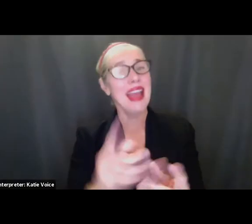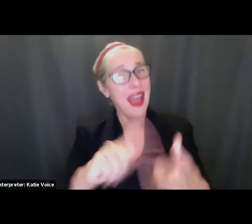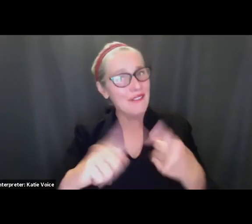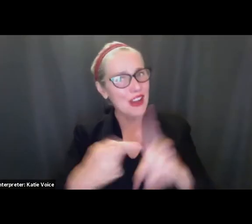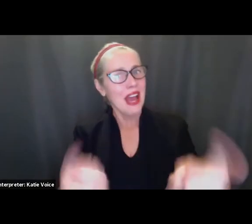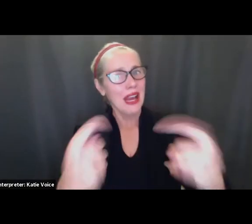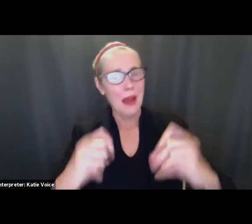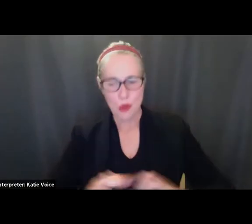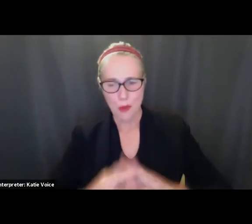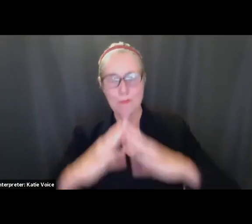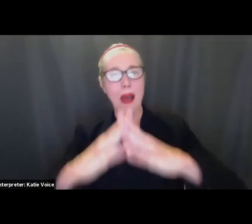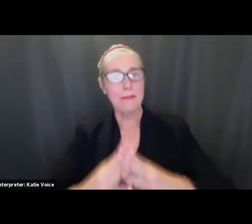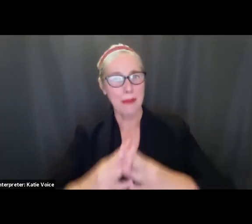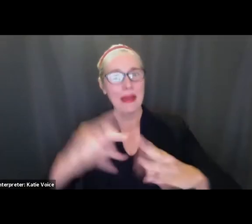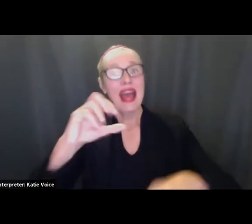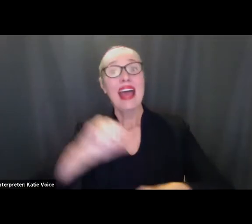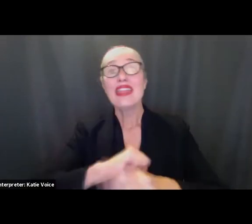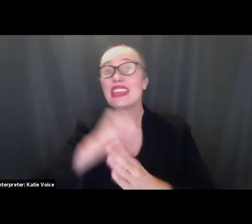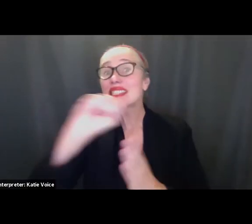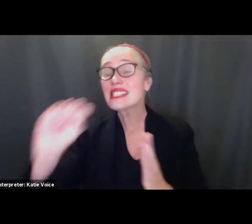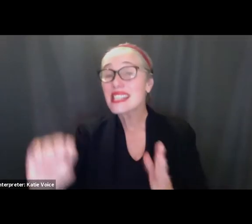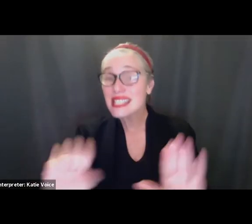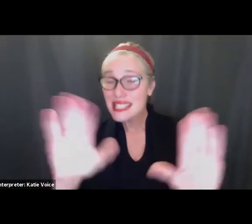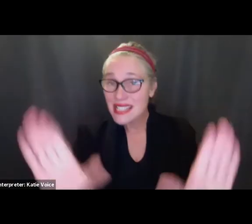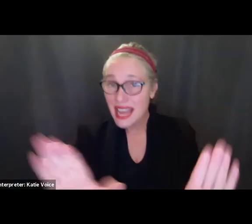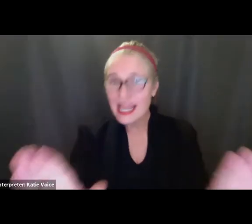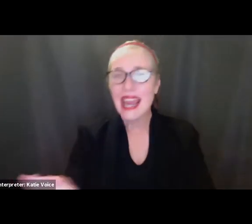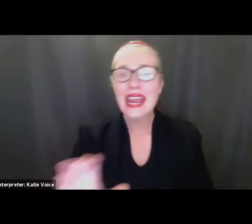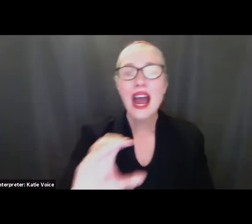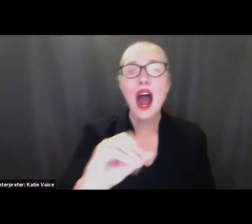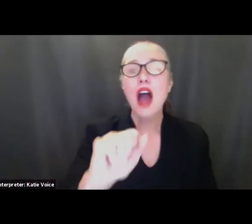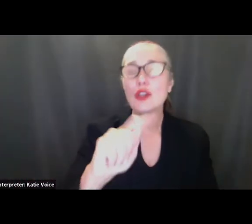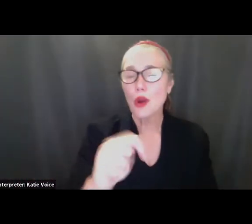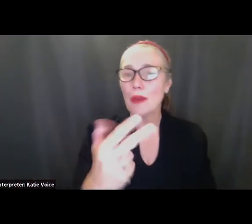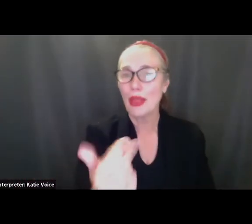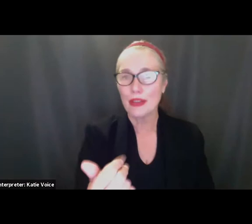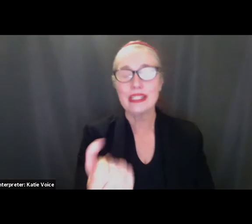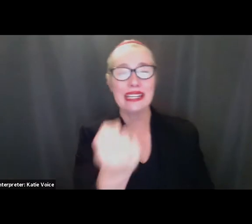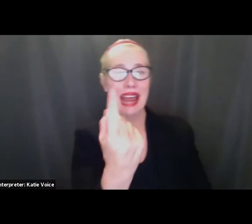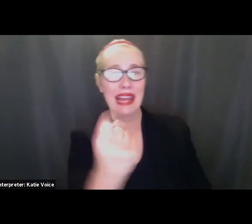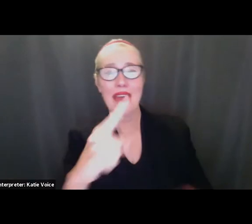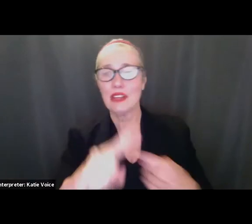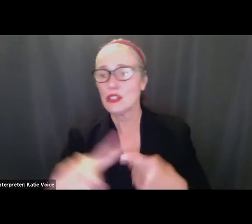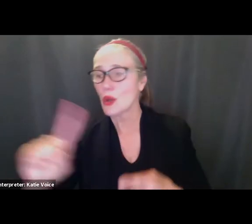17 11 a.m to 2 p.m 6 31 garden street